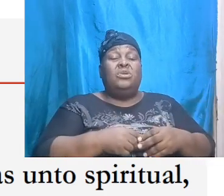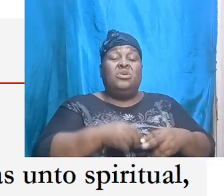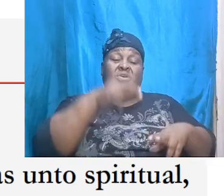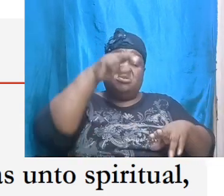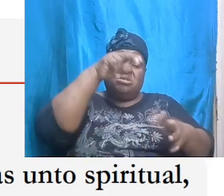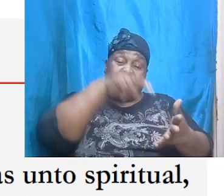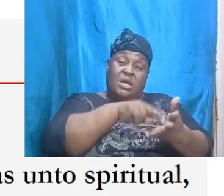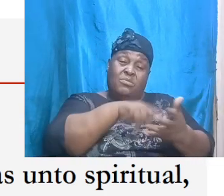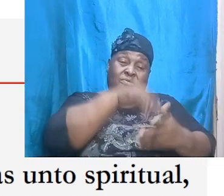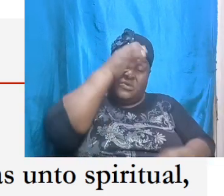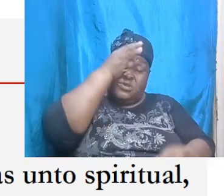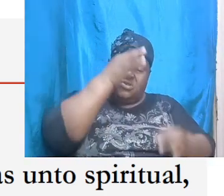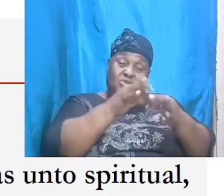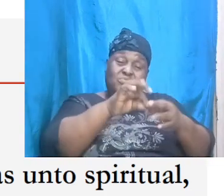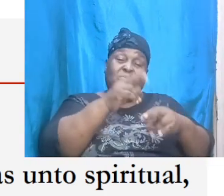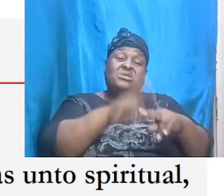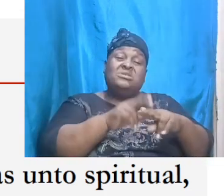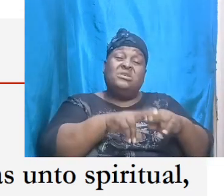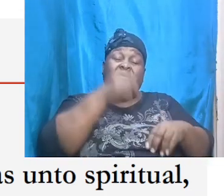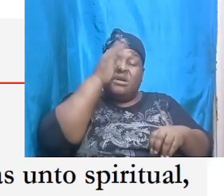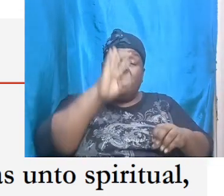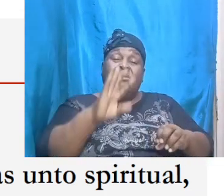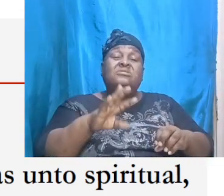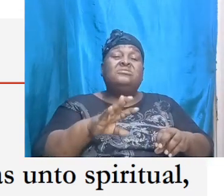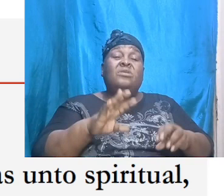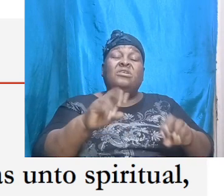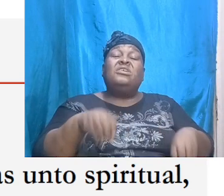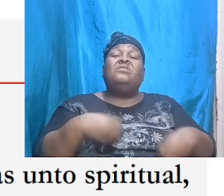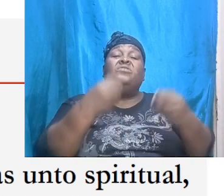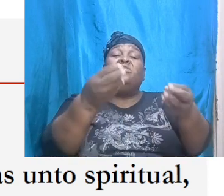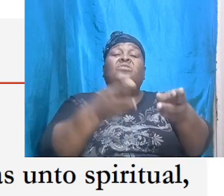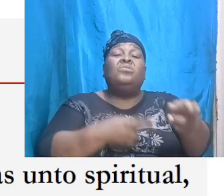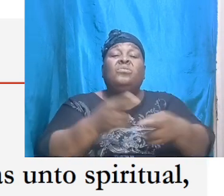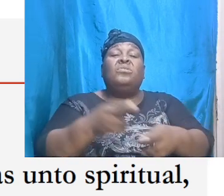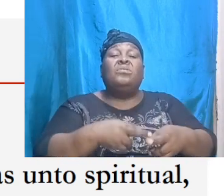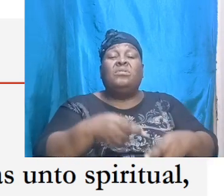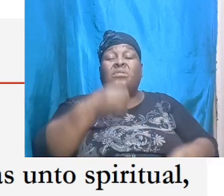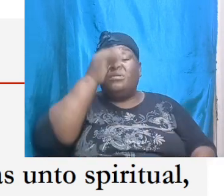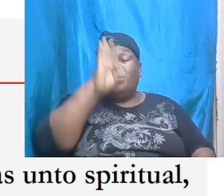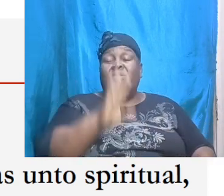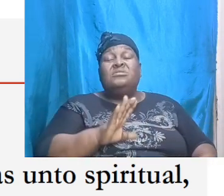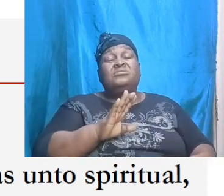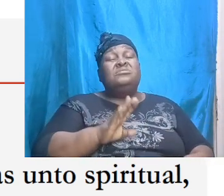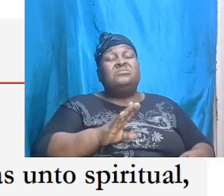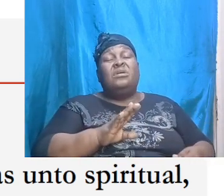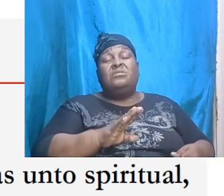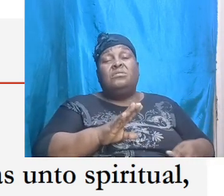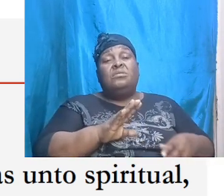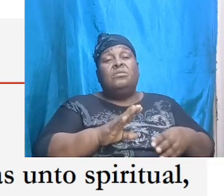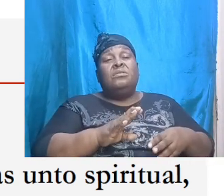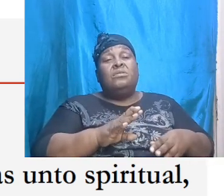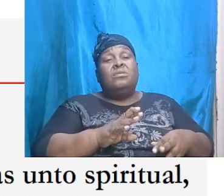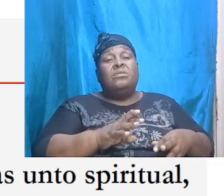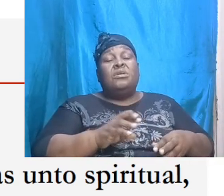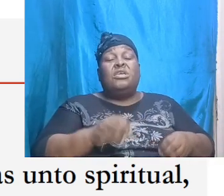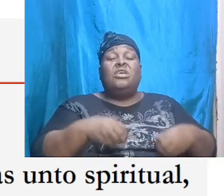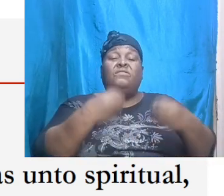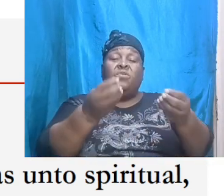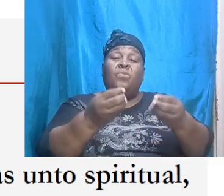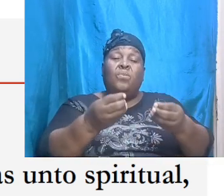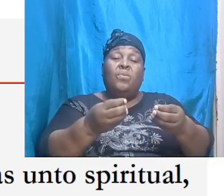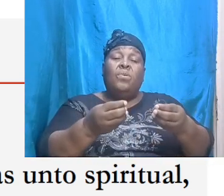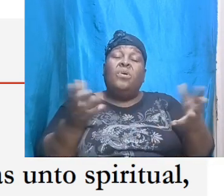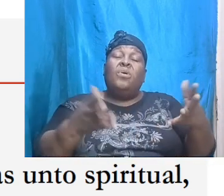seat of Christ, and God is giving you a reward, amen. It don't matter if you are a preacher, God will reward you based on what he gave you. And a lot of people are going to be so